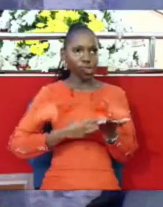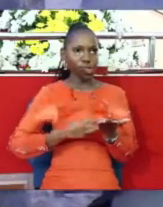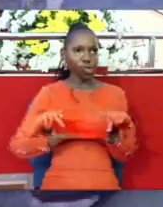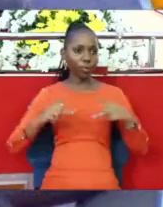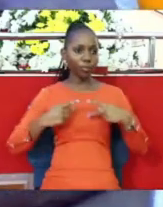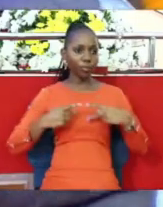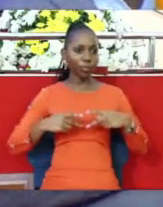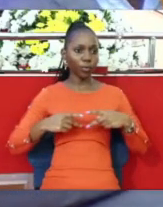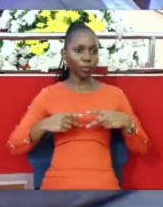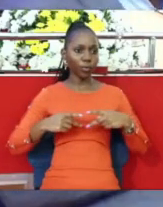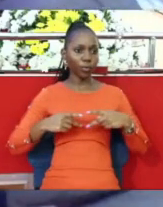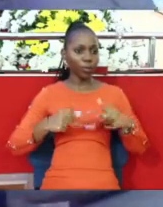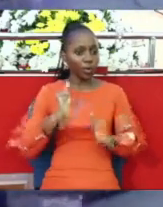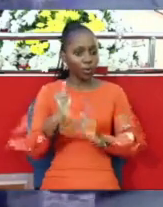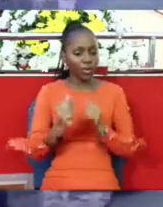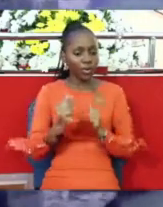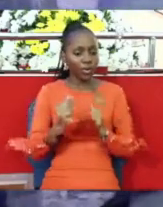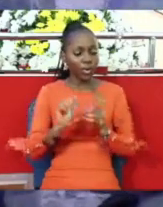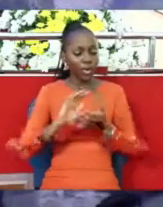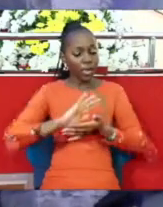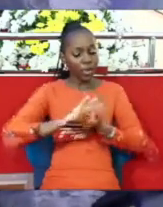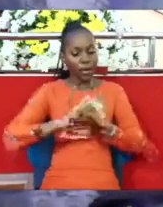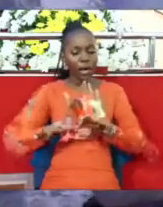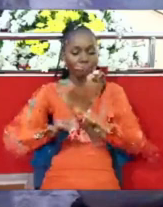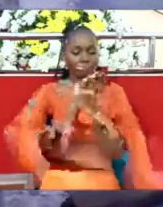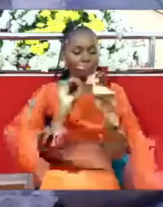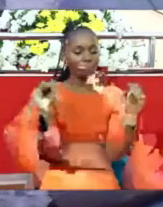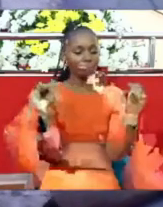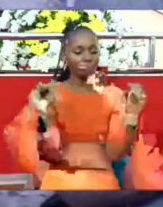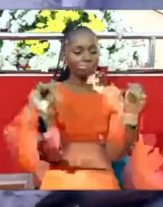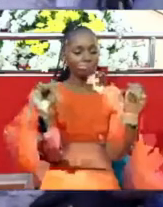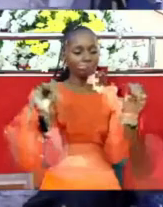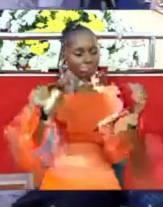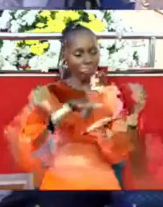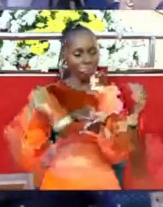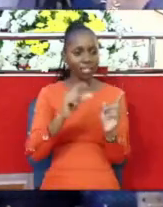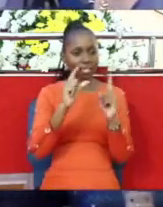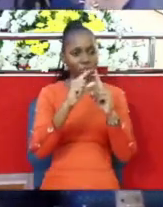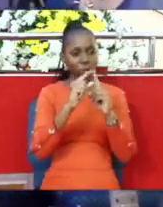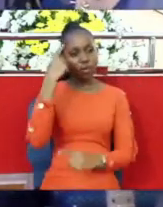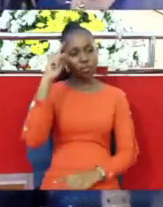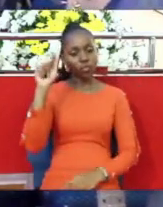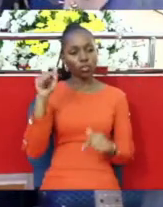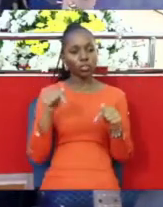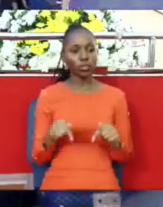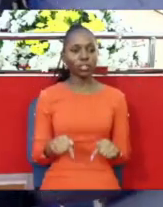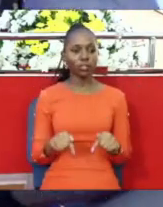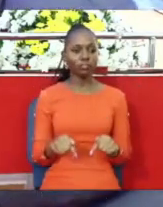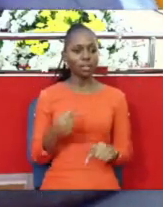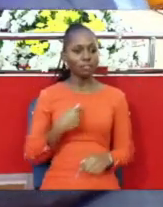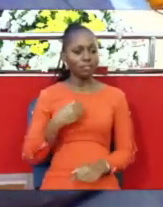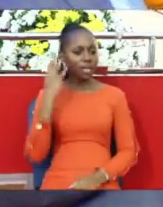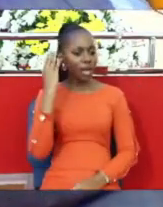wataikimbilia, and they are saved. Na wataokolewa. That's what I want to speak about. Hayo ndio nataka kuzungumzia. I heard God trying to remind me.